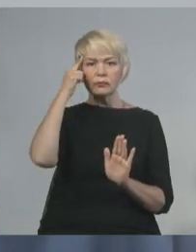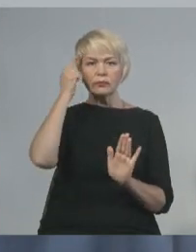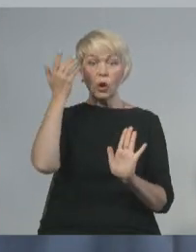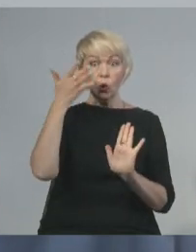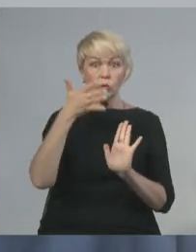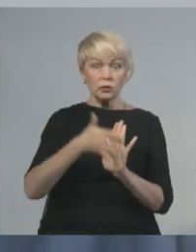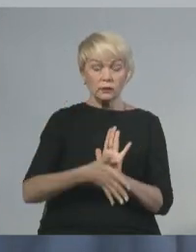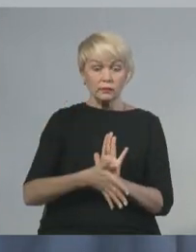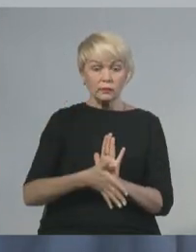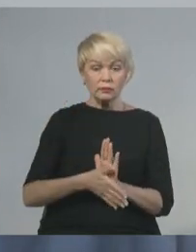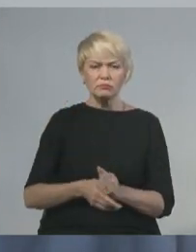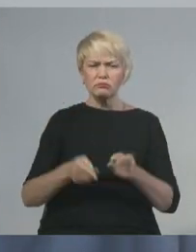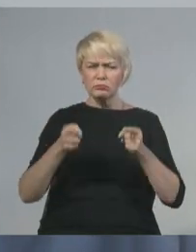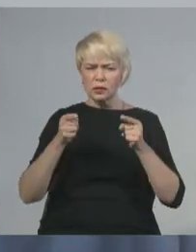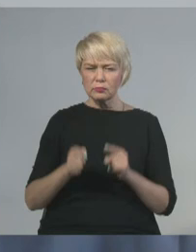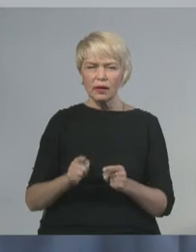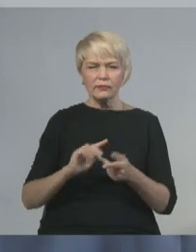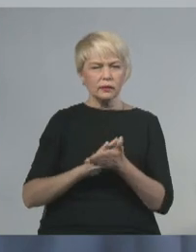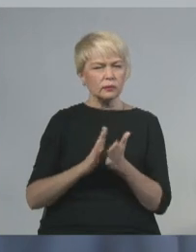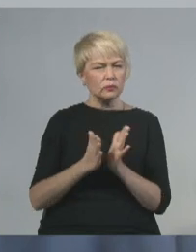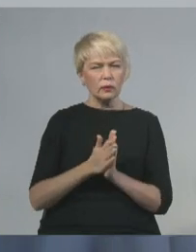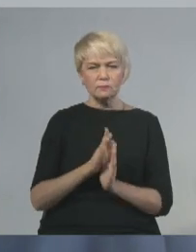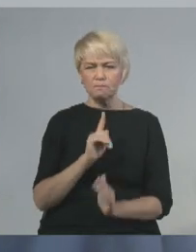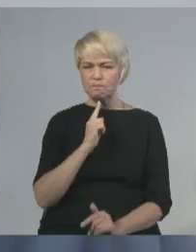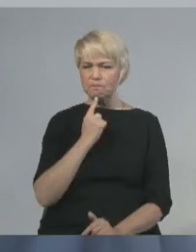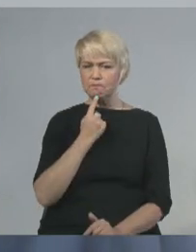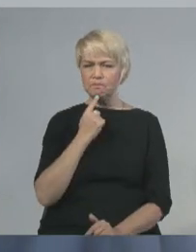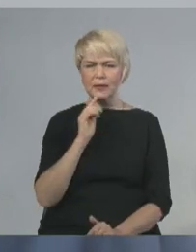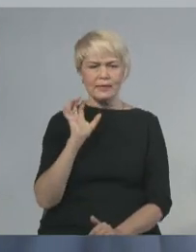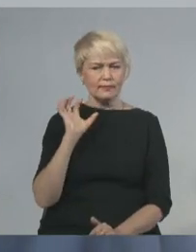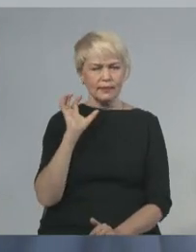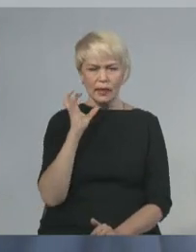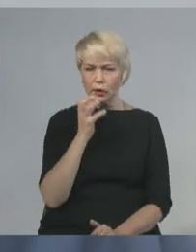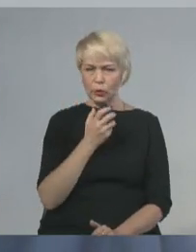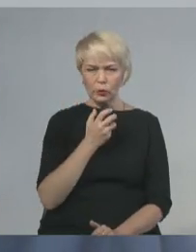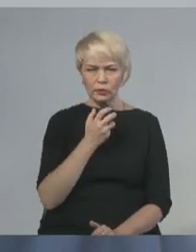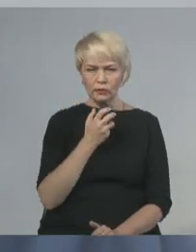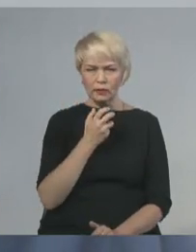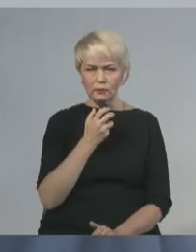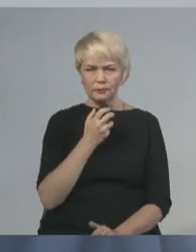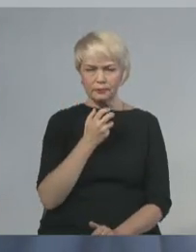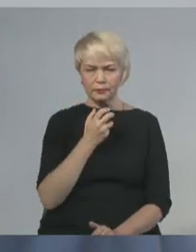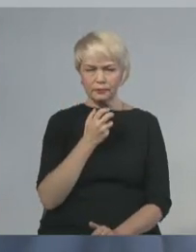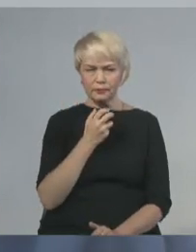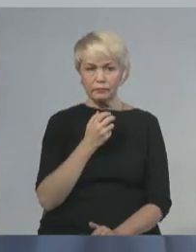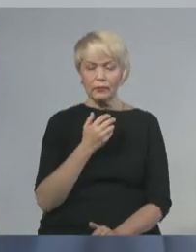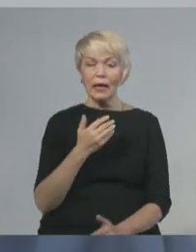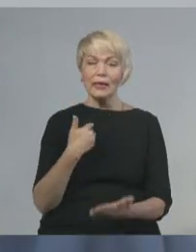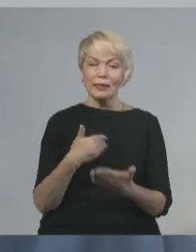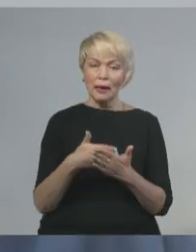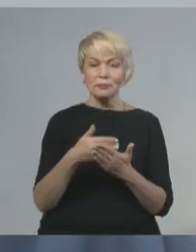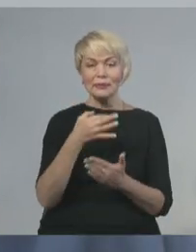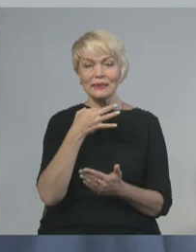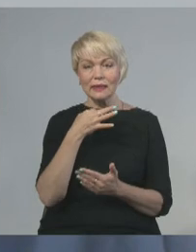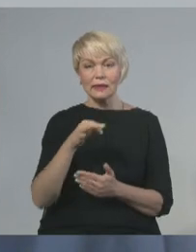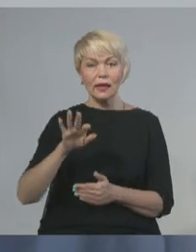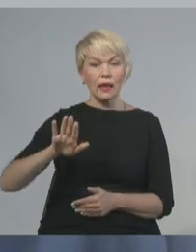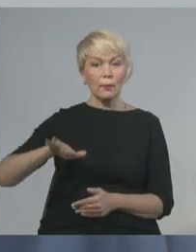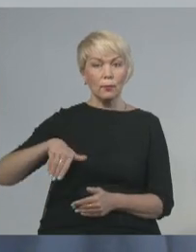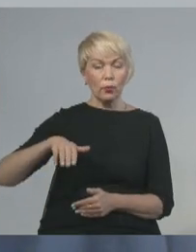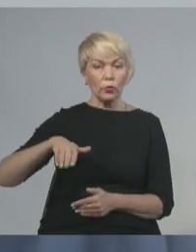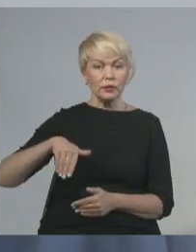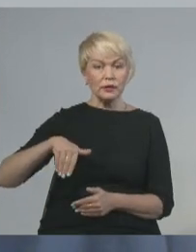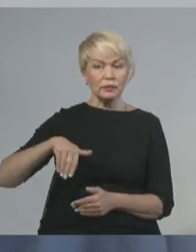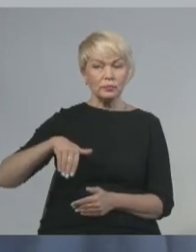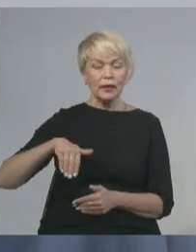bad it was quite serious and then i would say that uh the situation